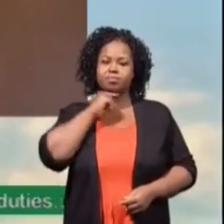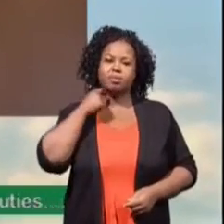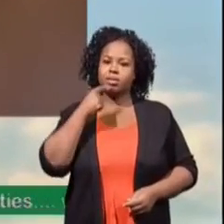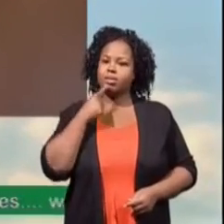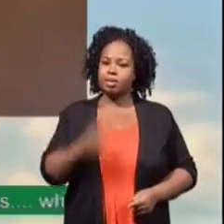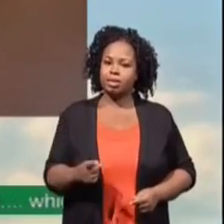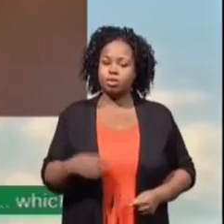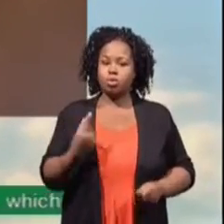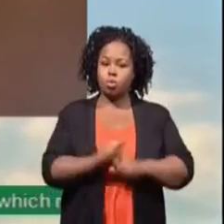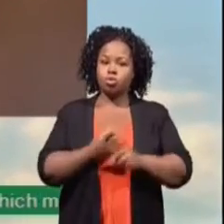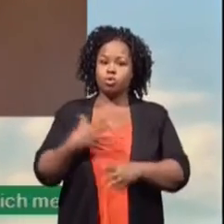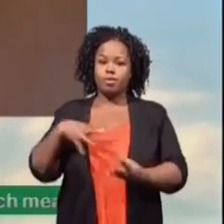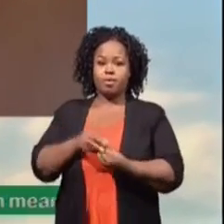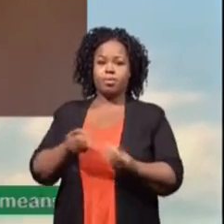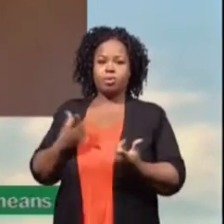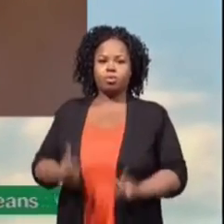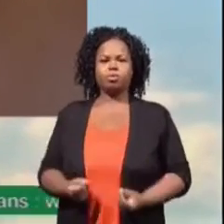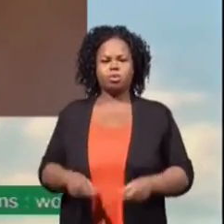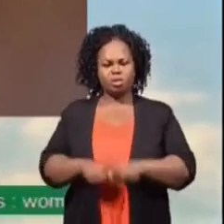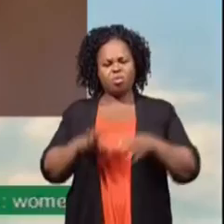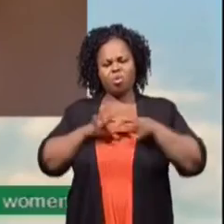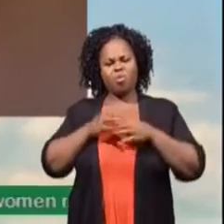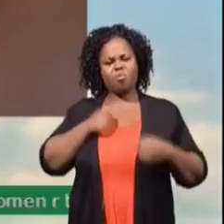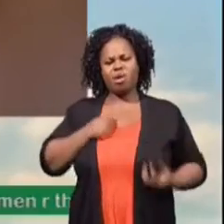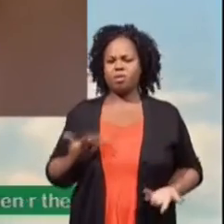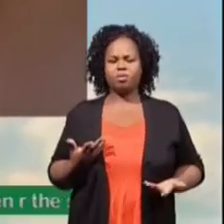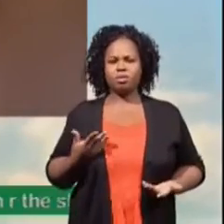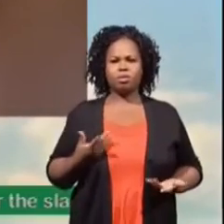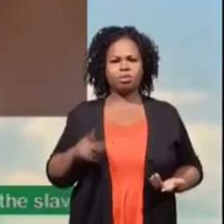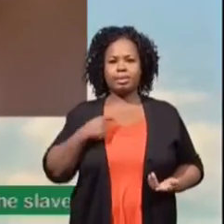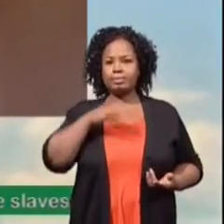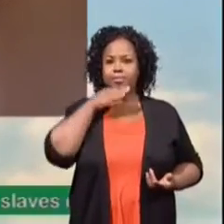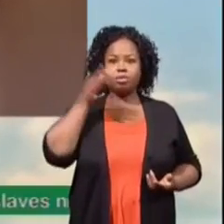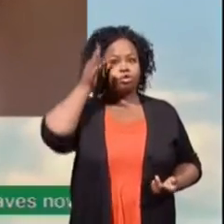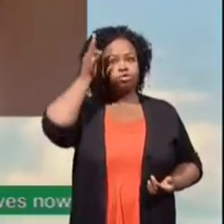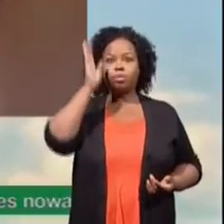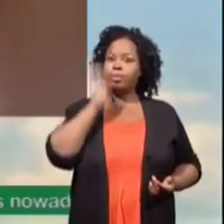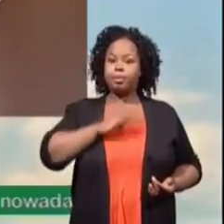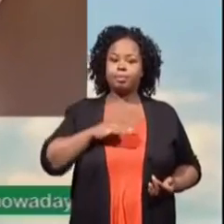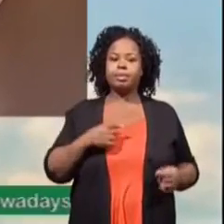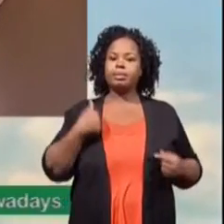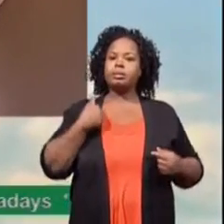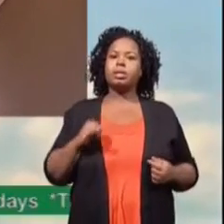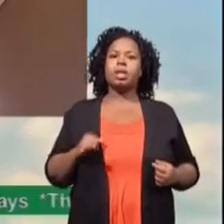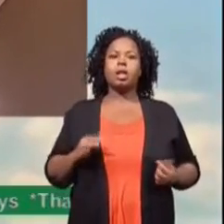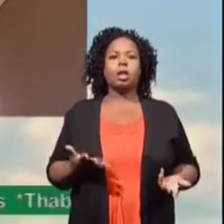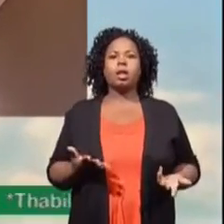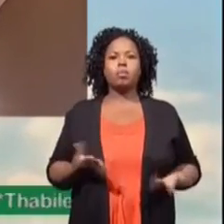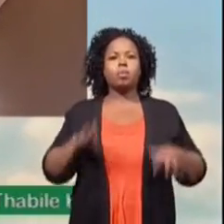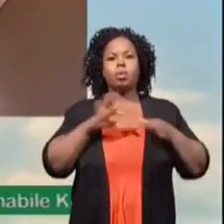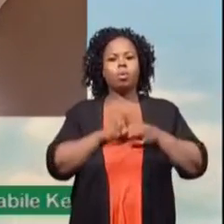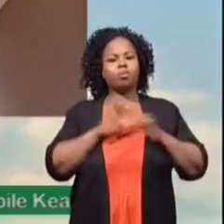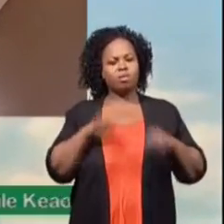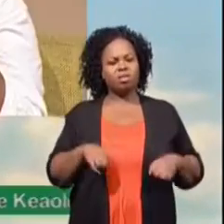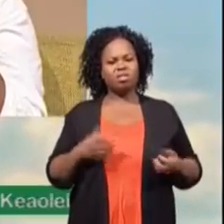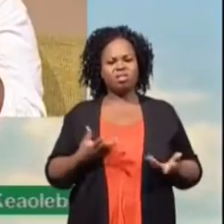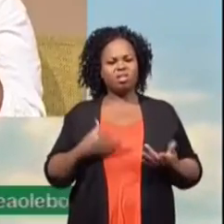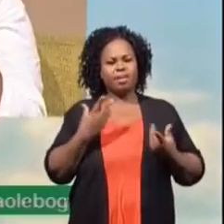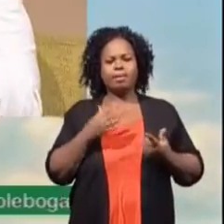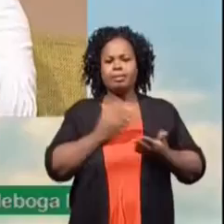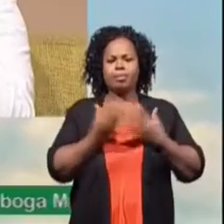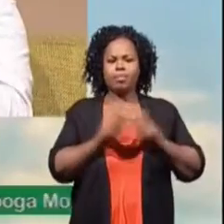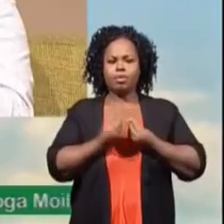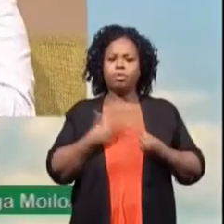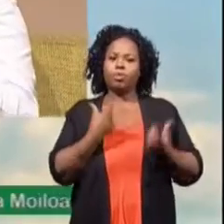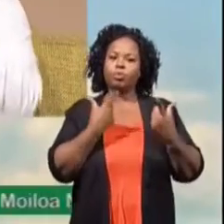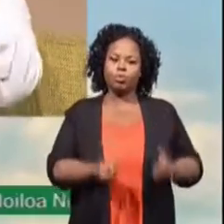Subana, this is the direction they tatua by his family. That's what we have in my house. It's not as if I don't have dreams. I'm still at home now. It's not as if I don't have dreams.